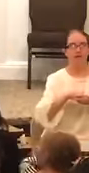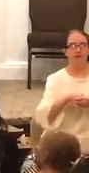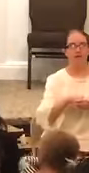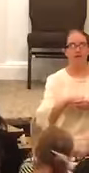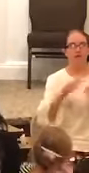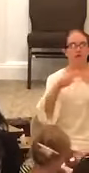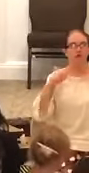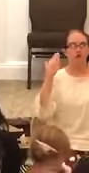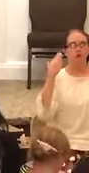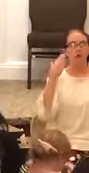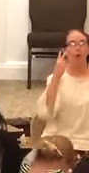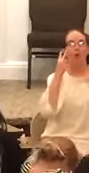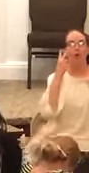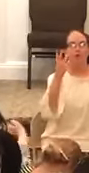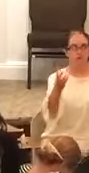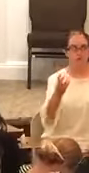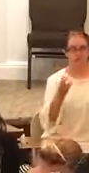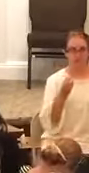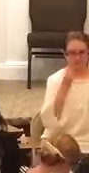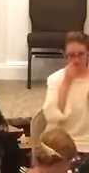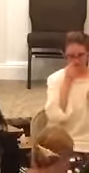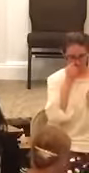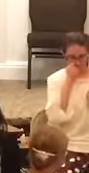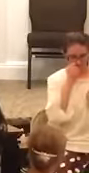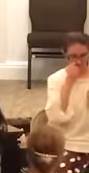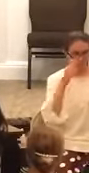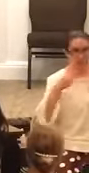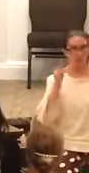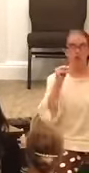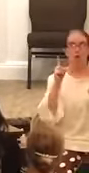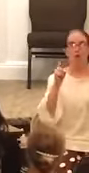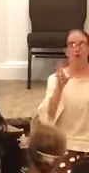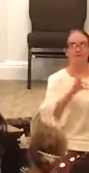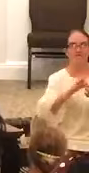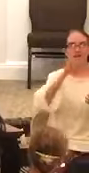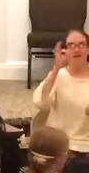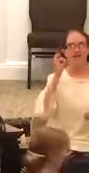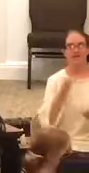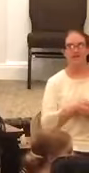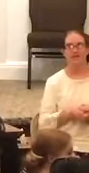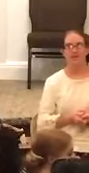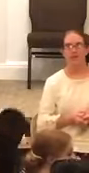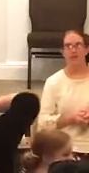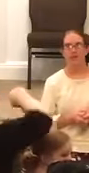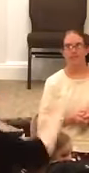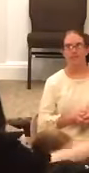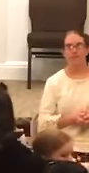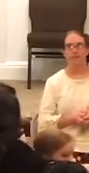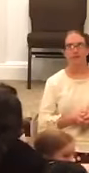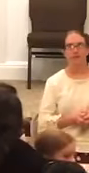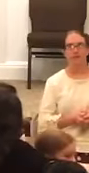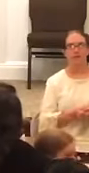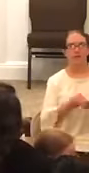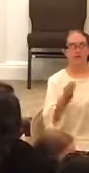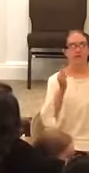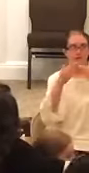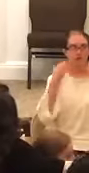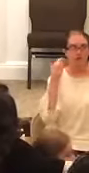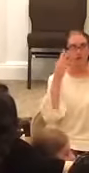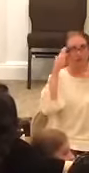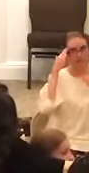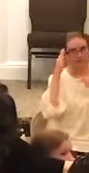it's the joy everybody's looking for. But it's a joy nobody's finding. Amen. But when you get that joy, you know what it